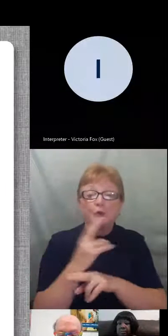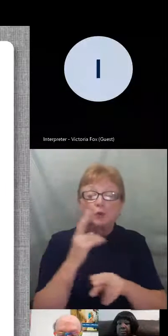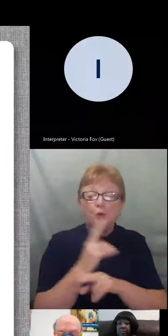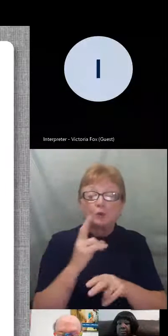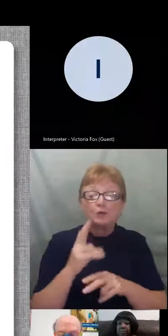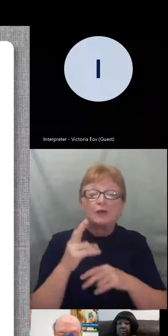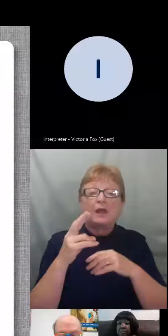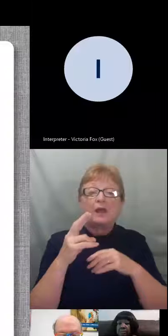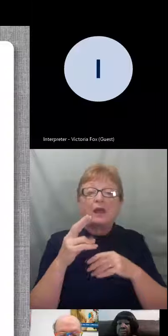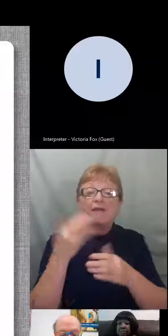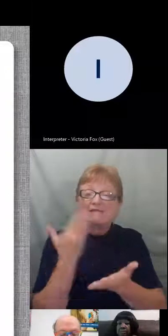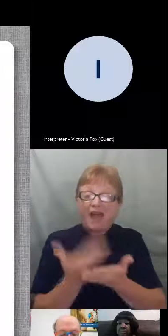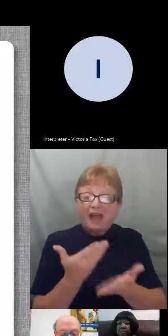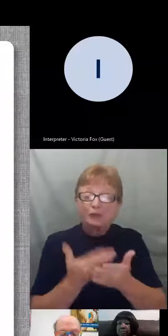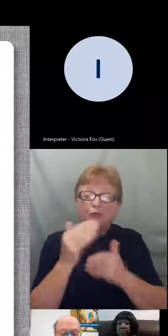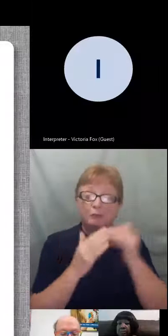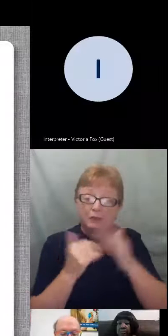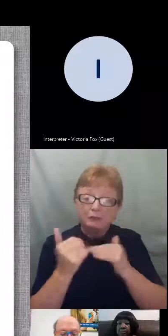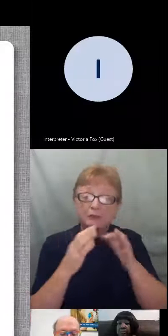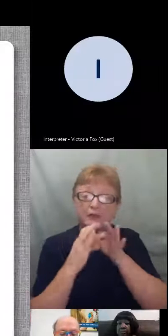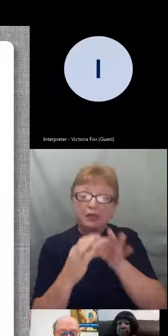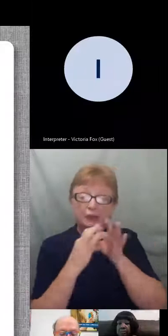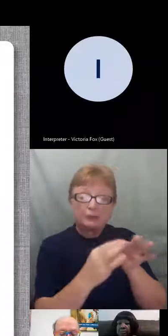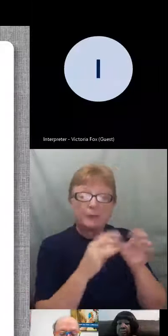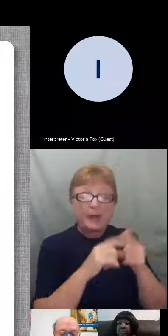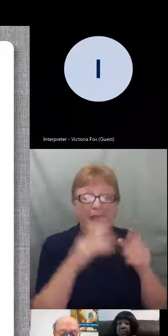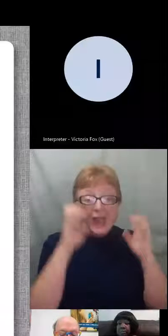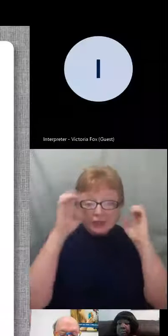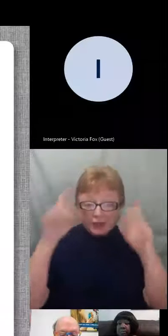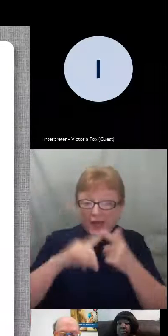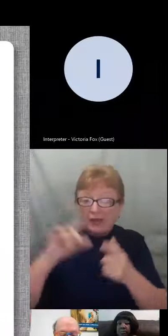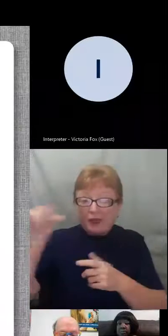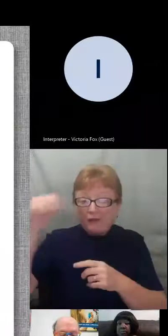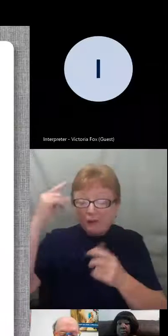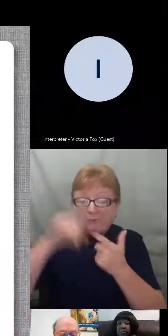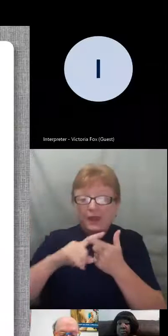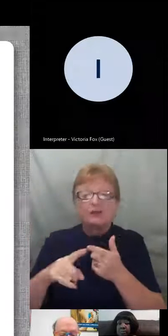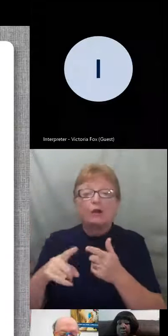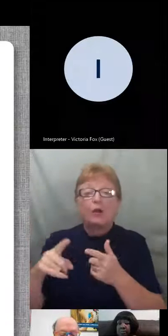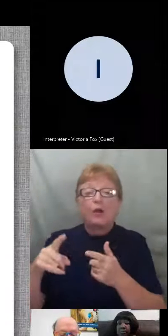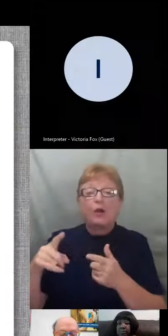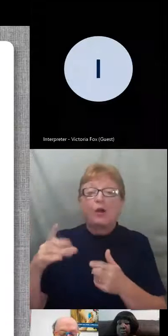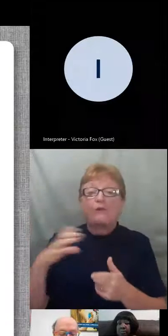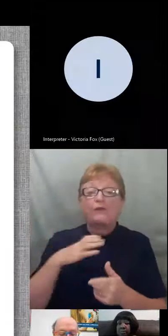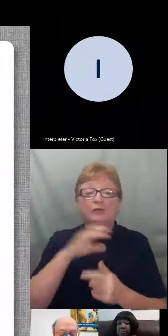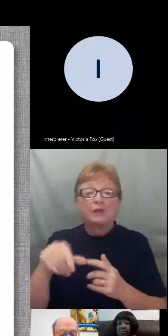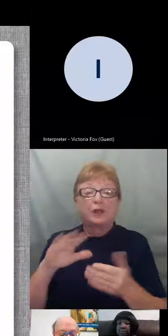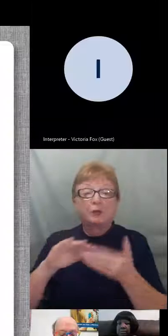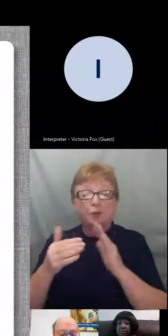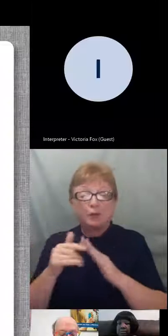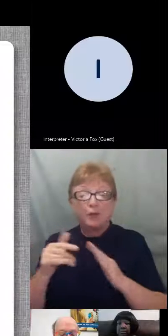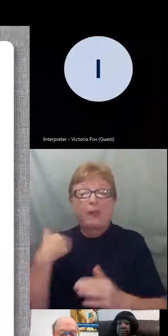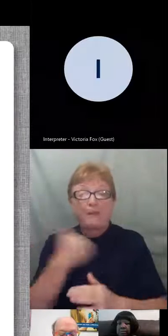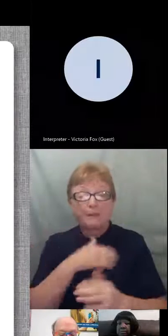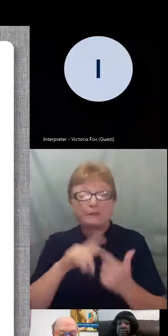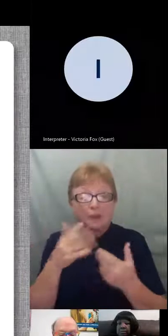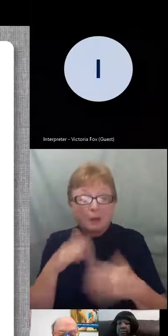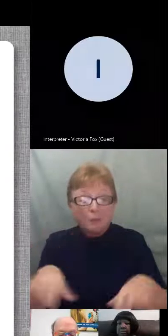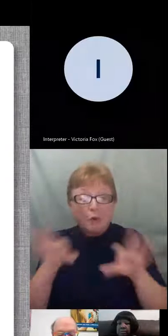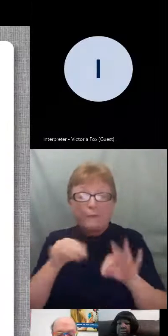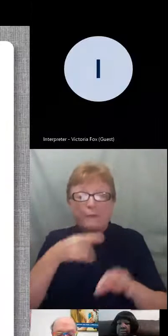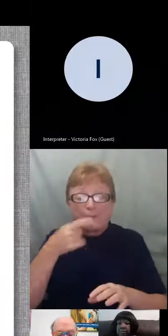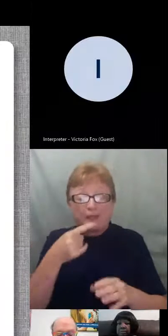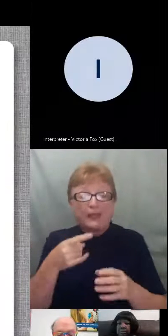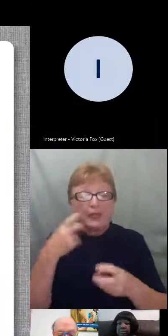educate government officials and community members on important public issues. Advocates initiate